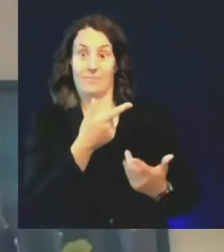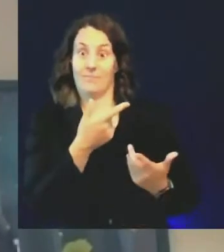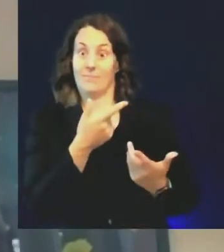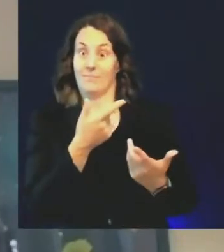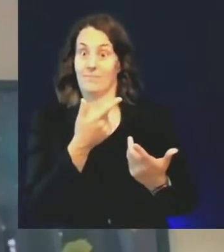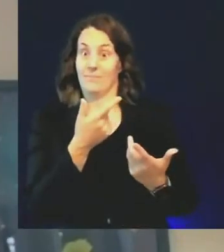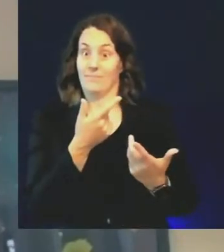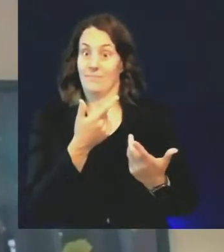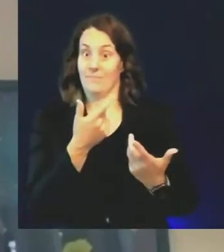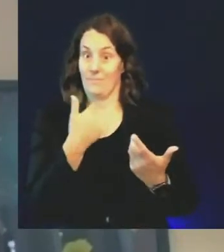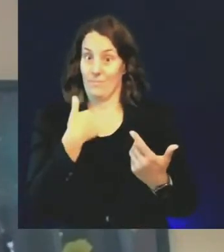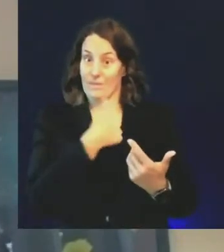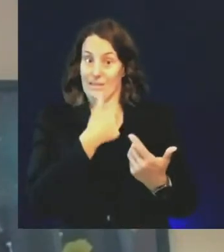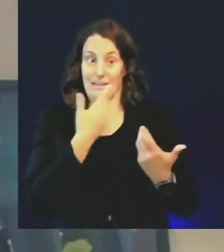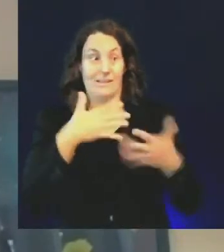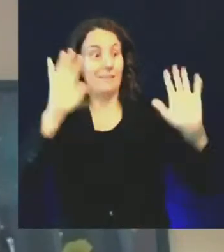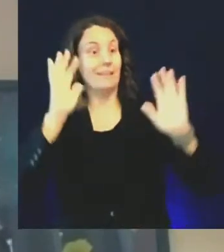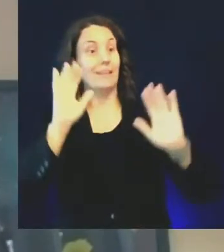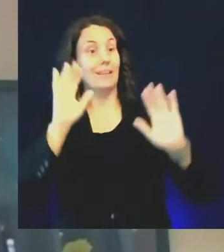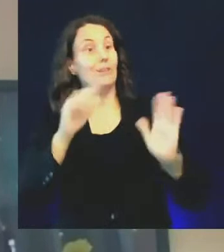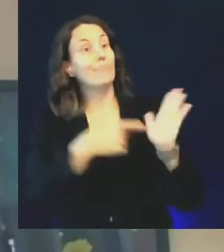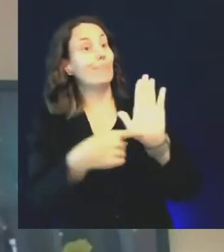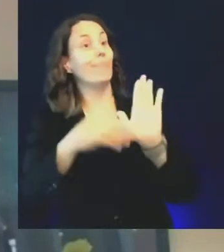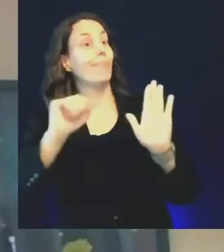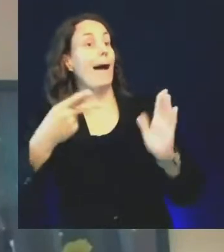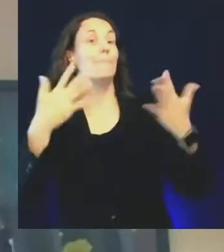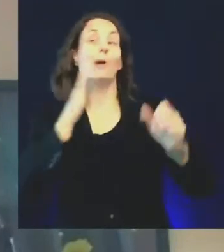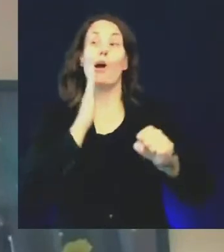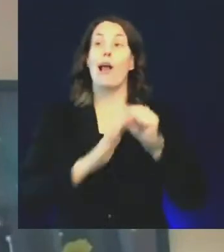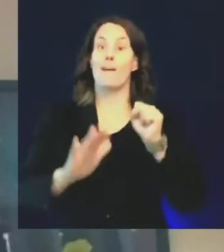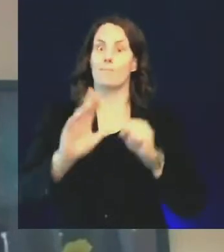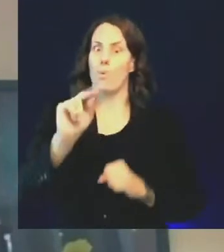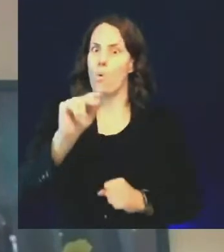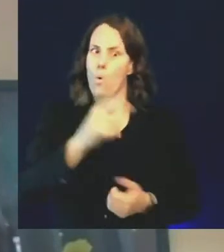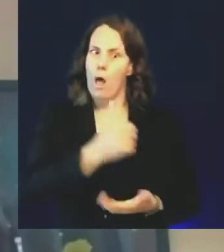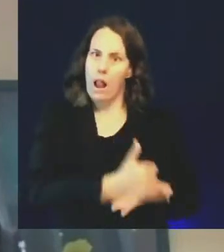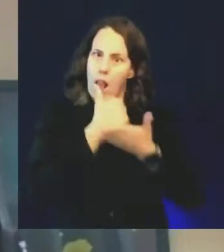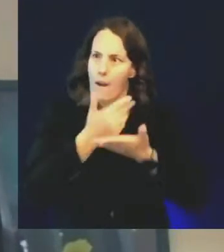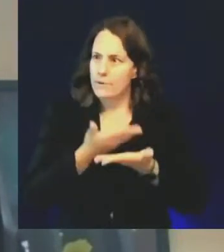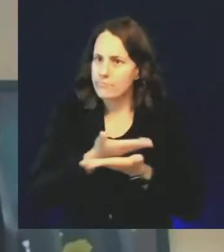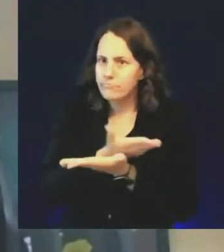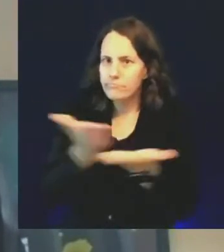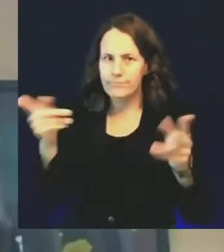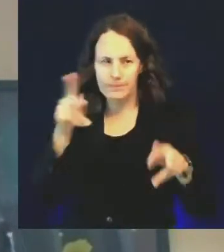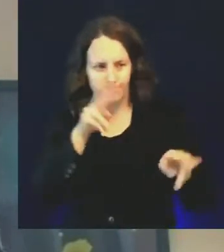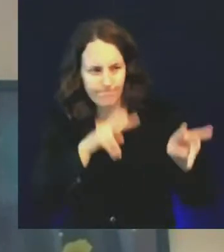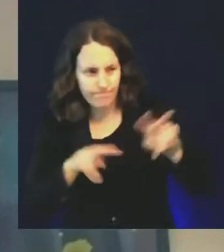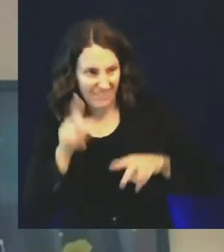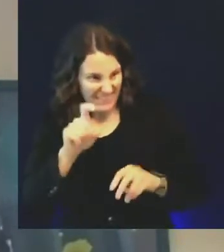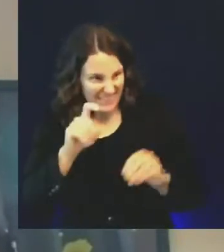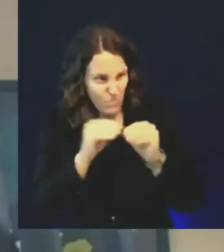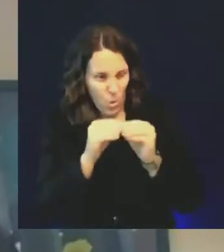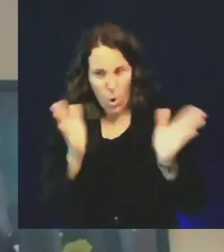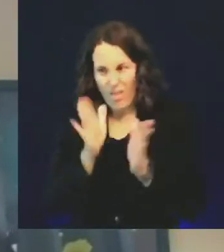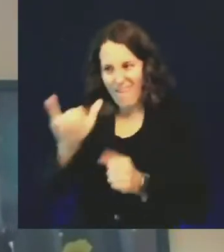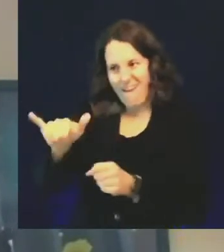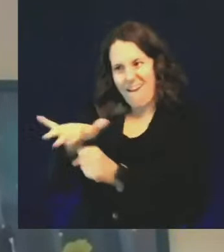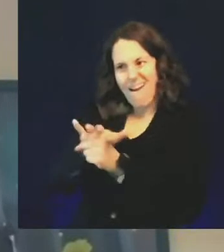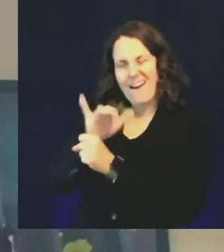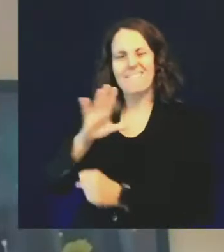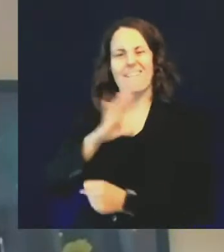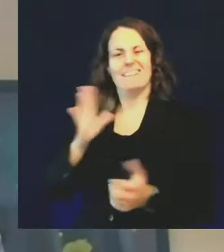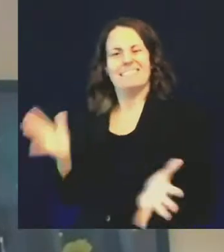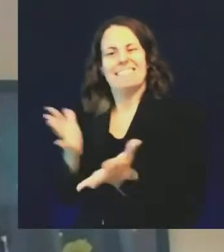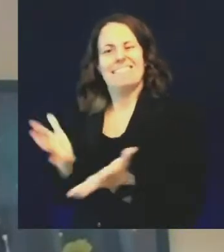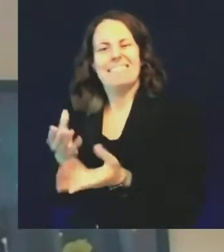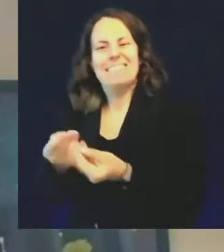for every census tract in the state to be that darkest shade of purple. So thank you, and I'll